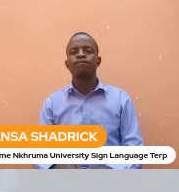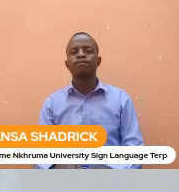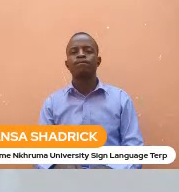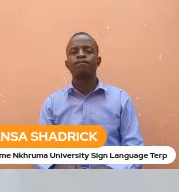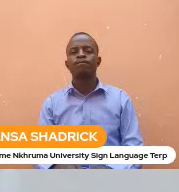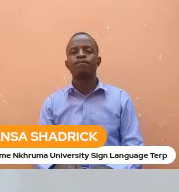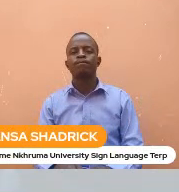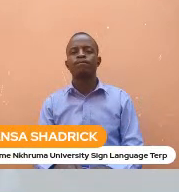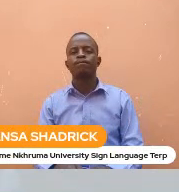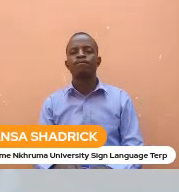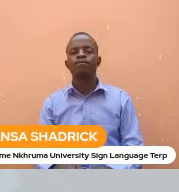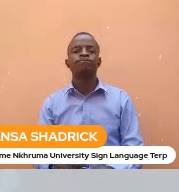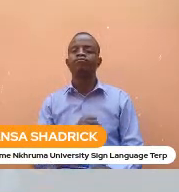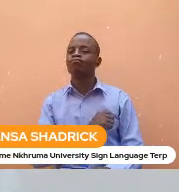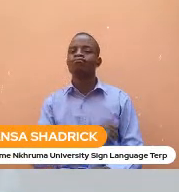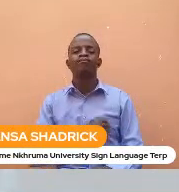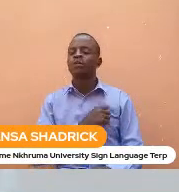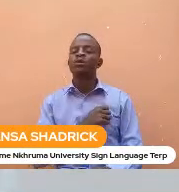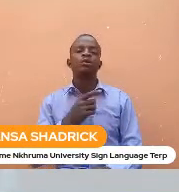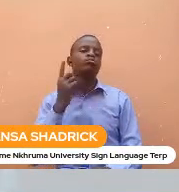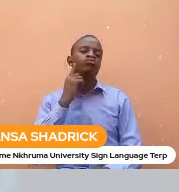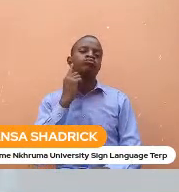You're on mute again.